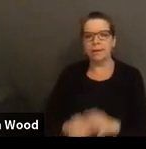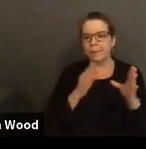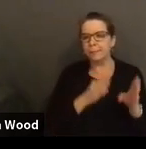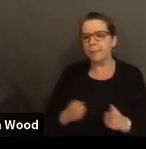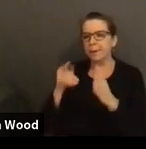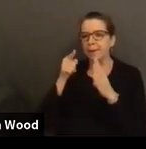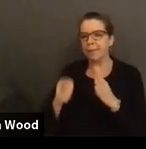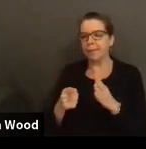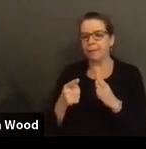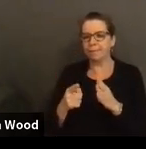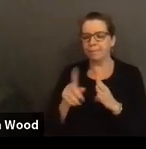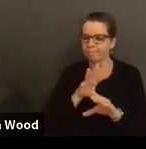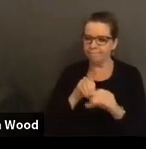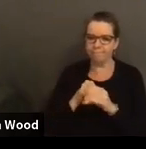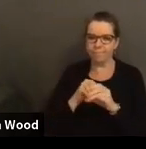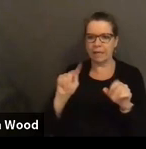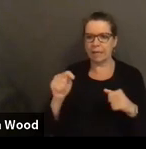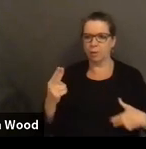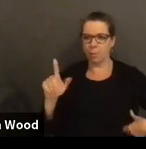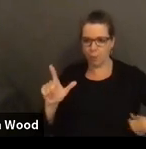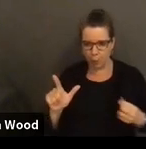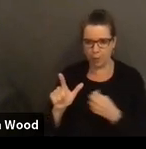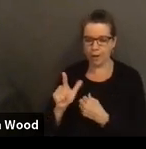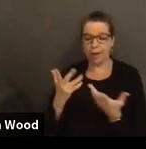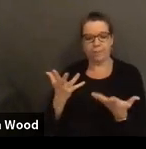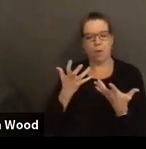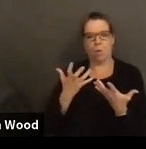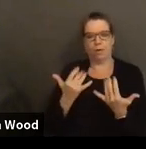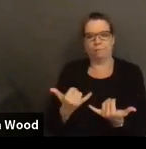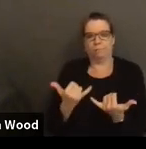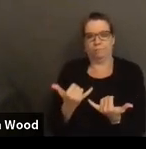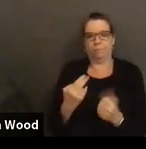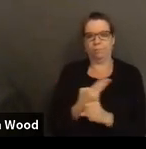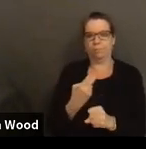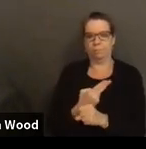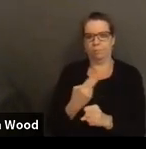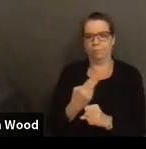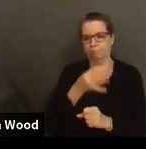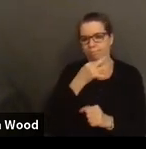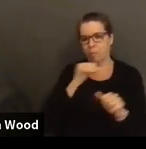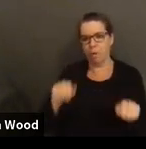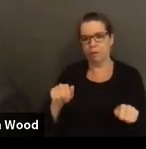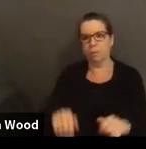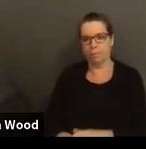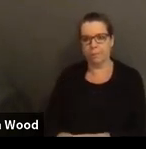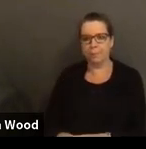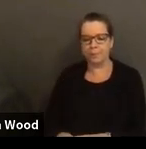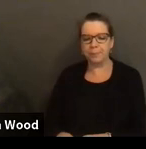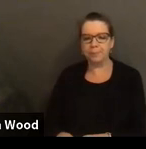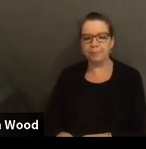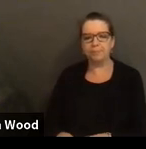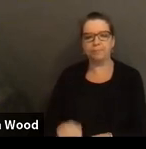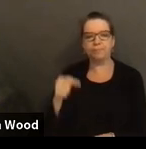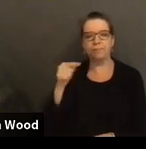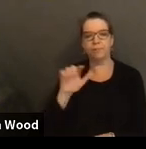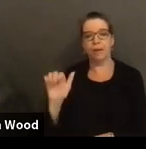engage with Texas Home Learning, which they wanted to rapidly adopt and begin using as soon as possible. And for this district,